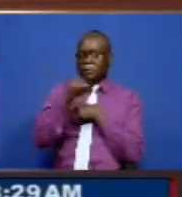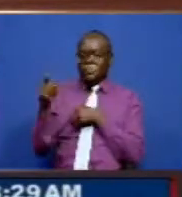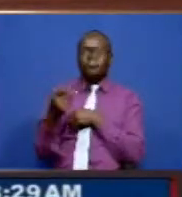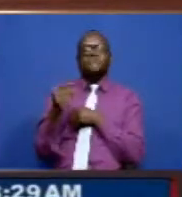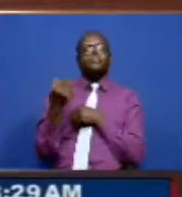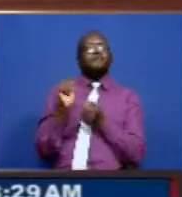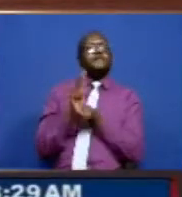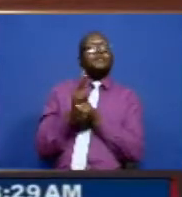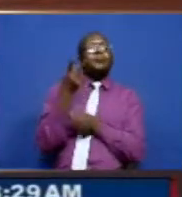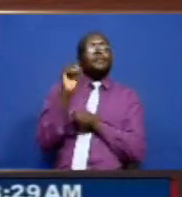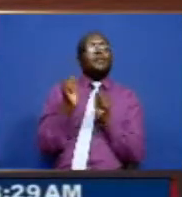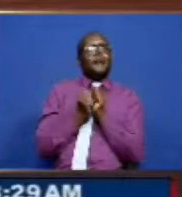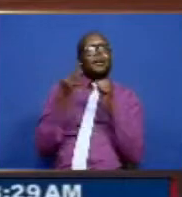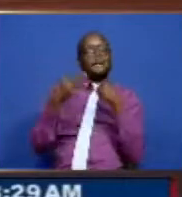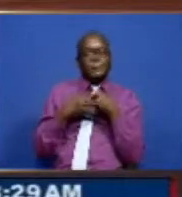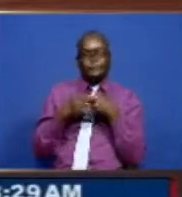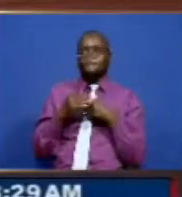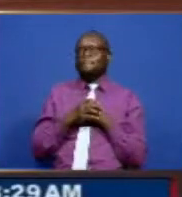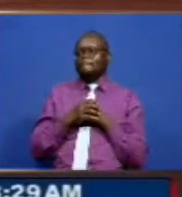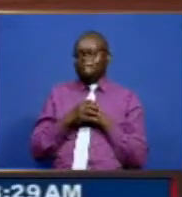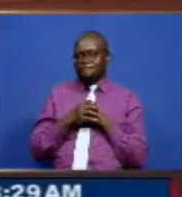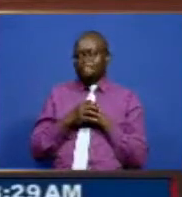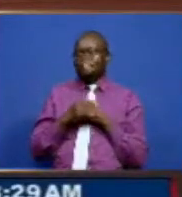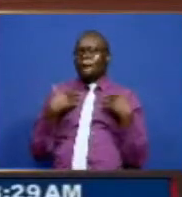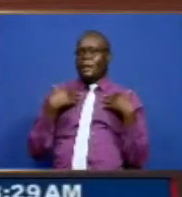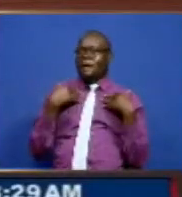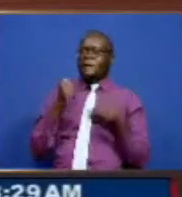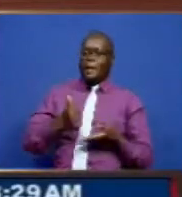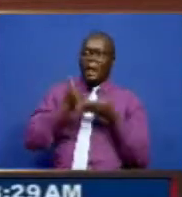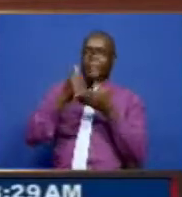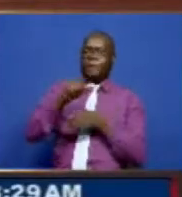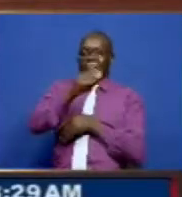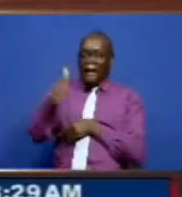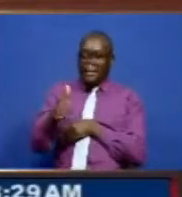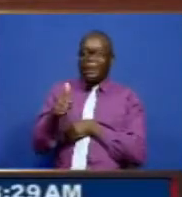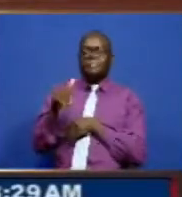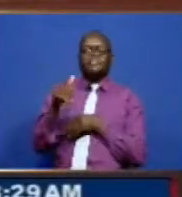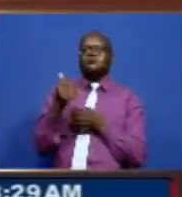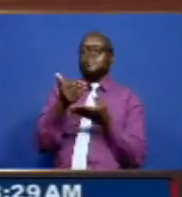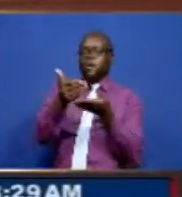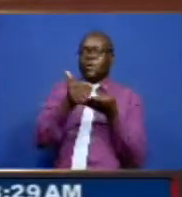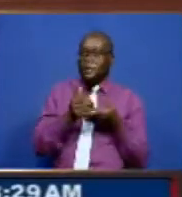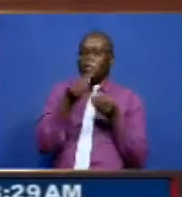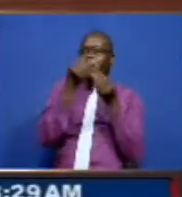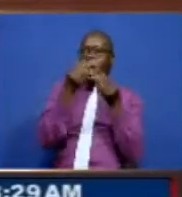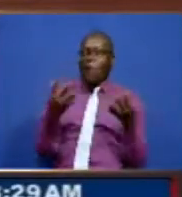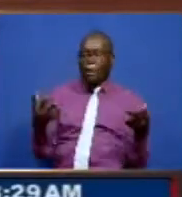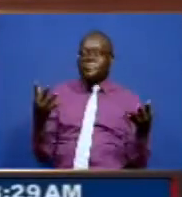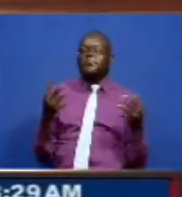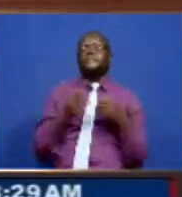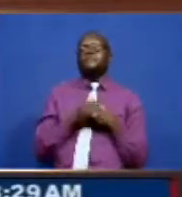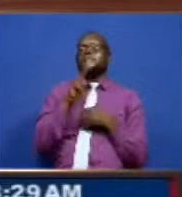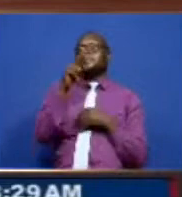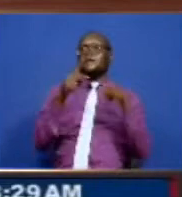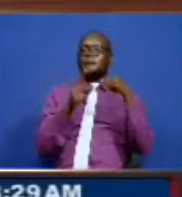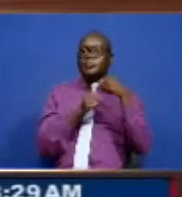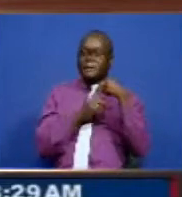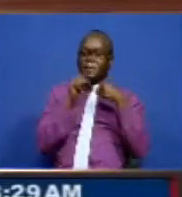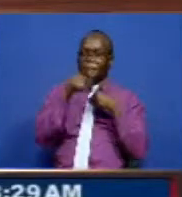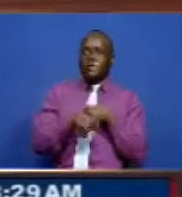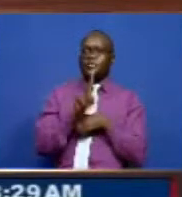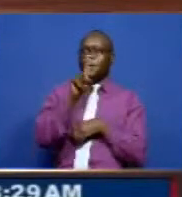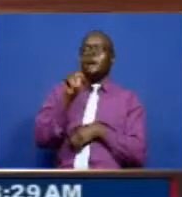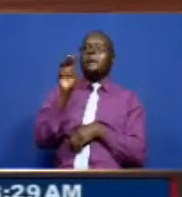2018. Mr. Jeff, with the help of others, irregularly withdrew Kenya shillings 26.1